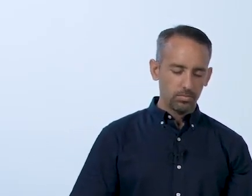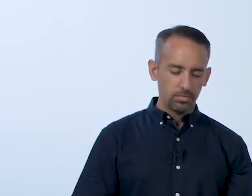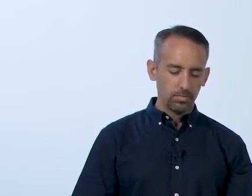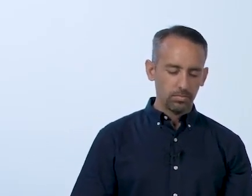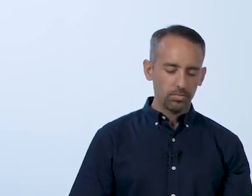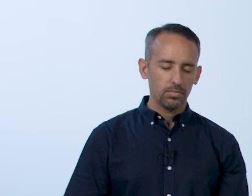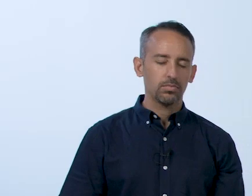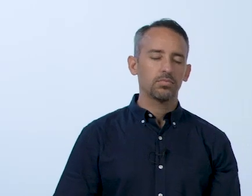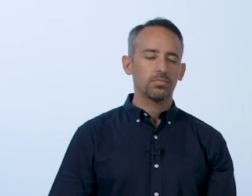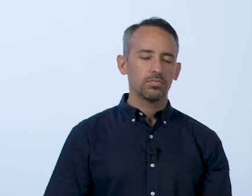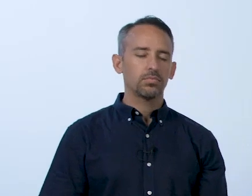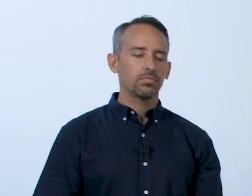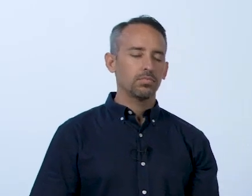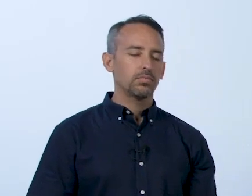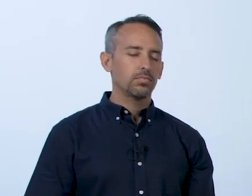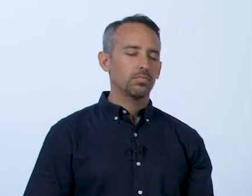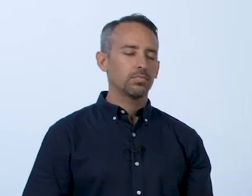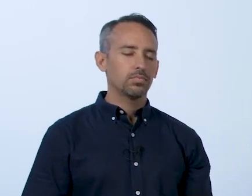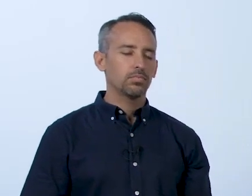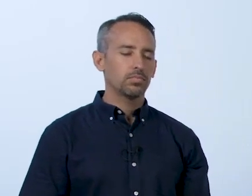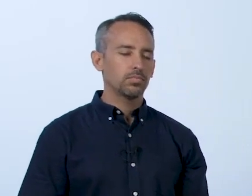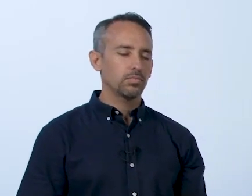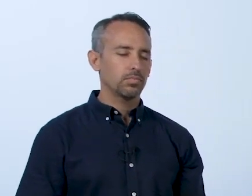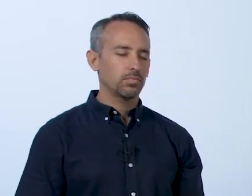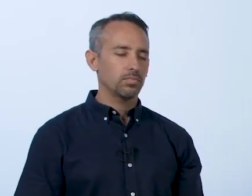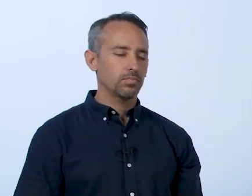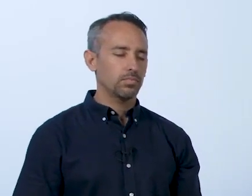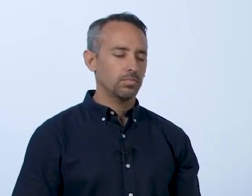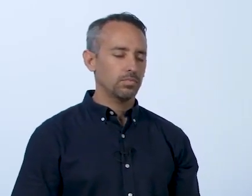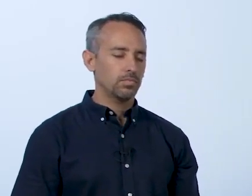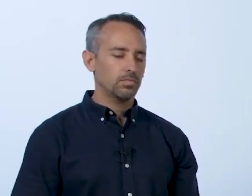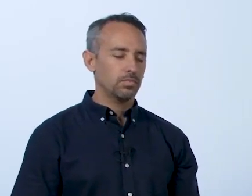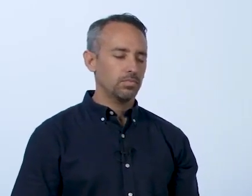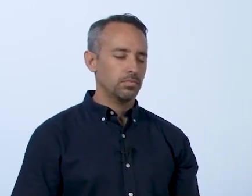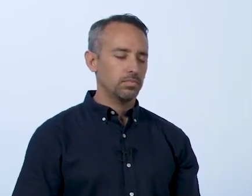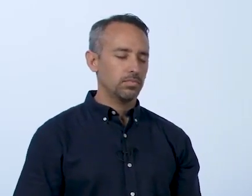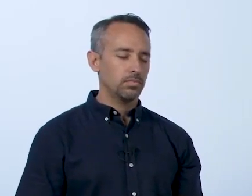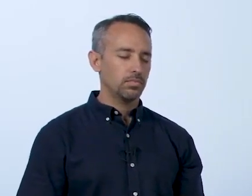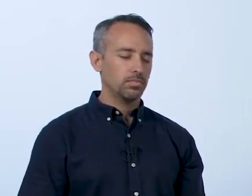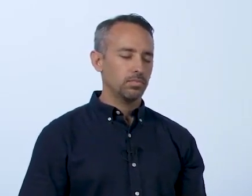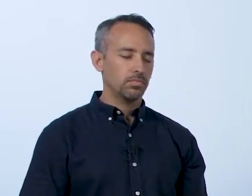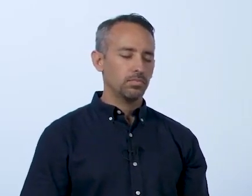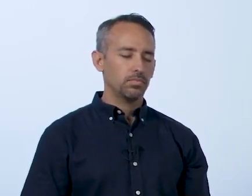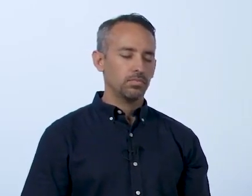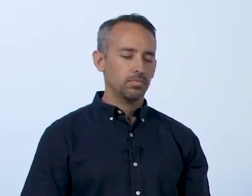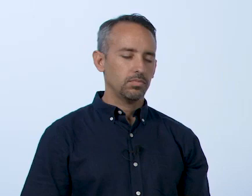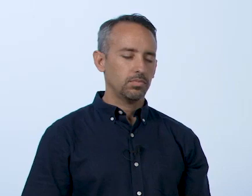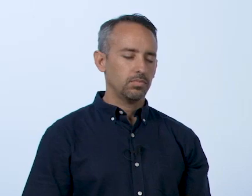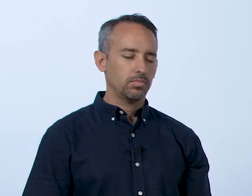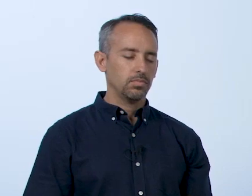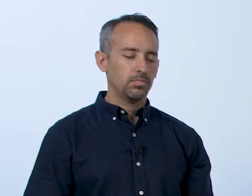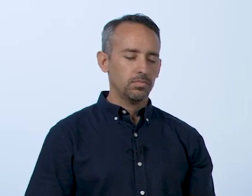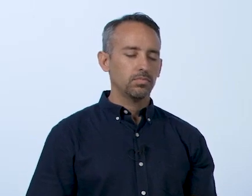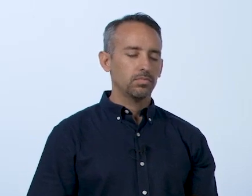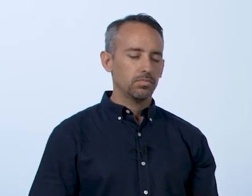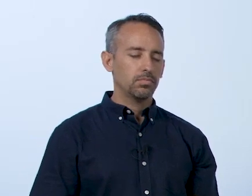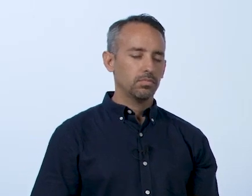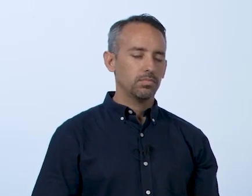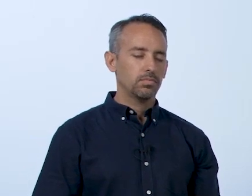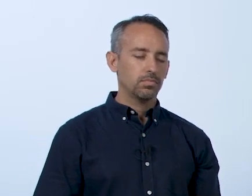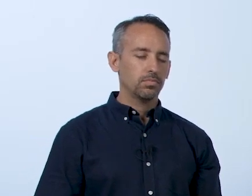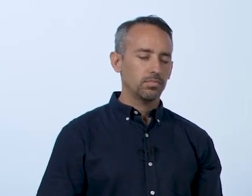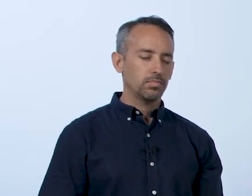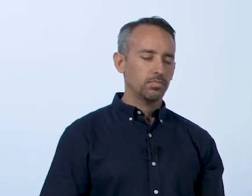They are heroes in our city, in our communities and across the world, God. And Lord, we just pray a